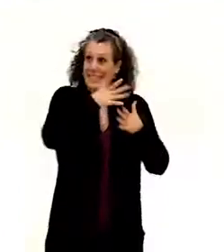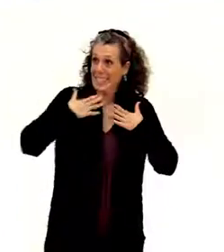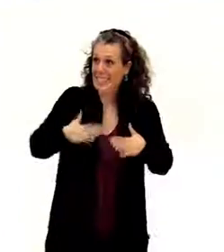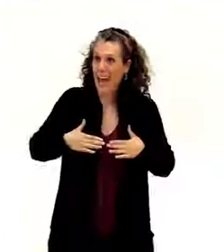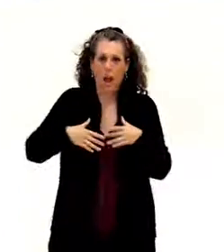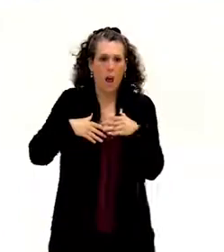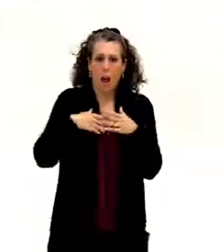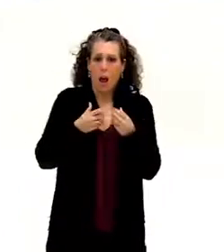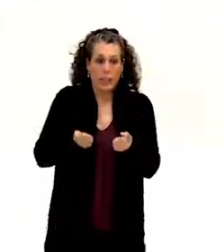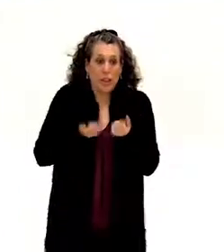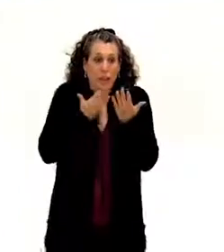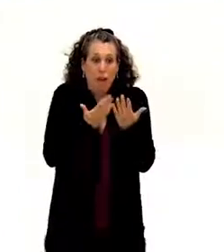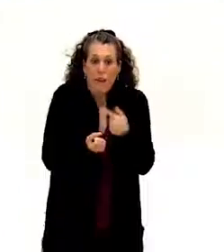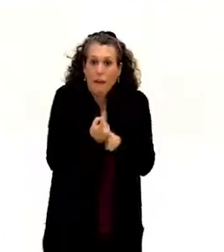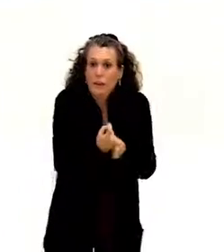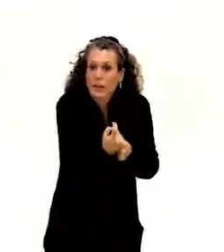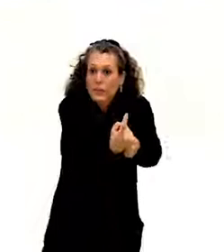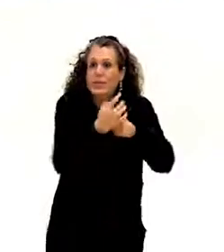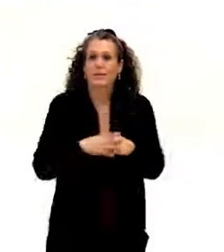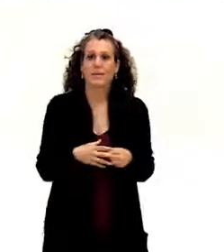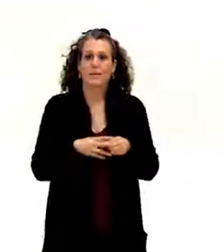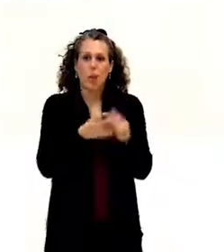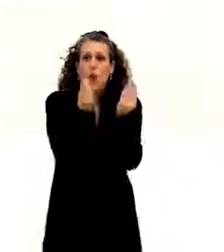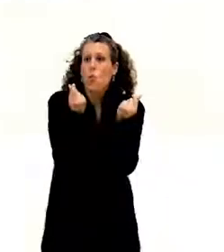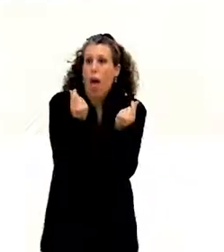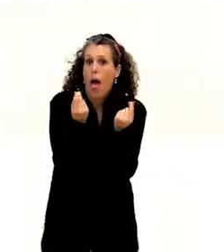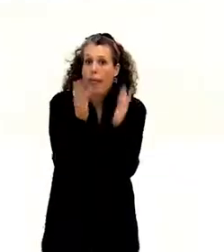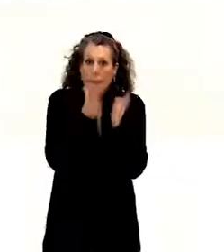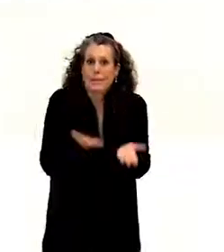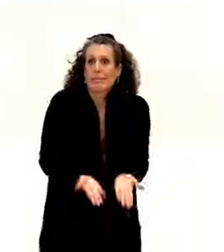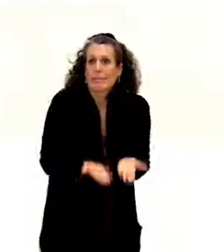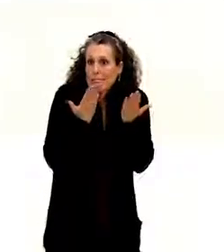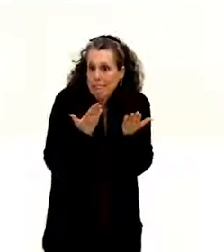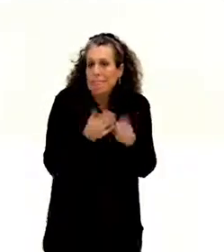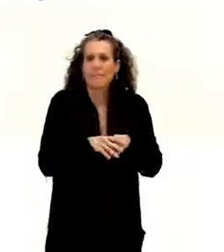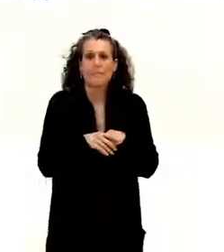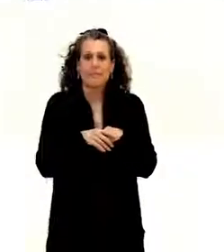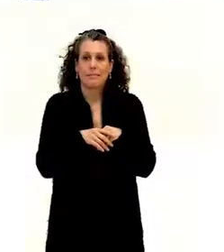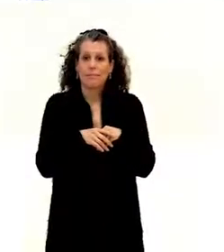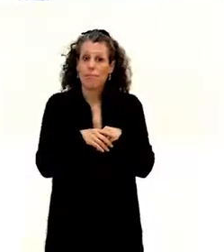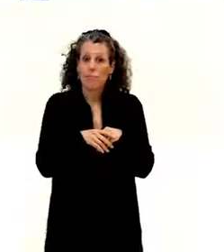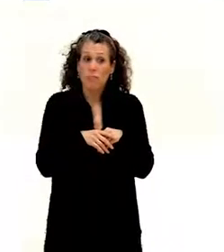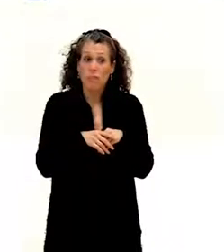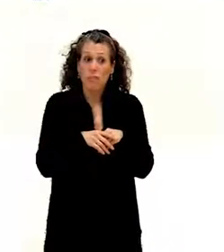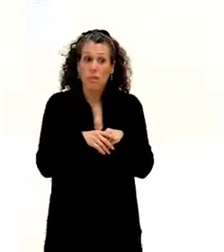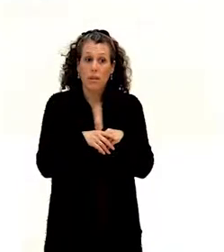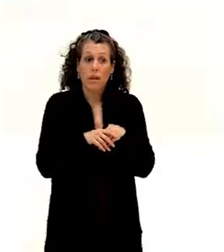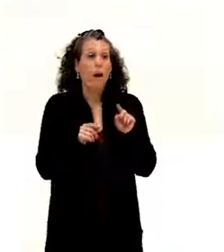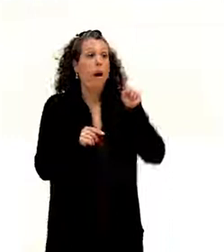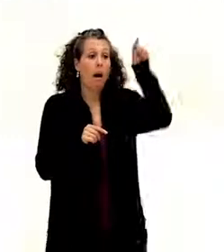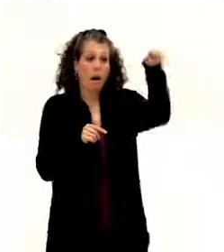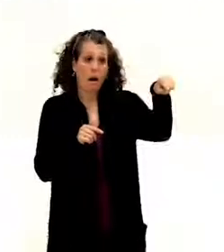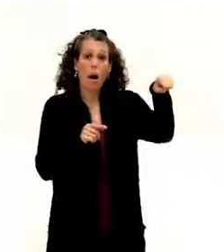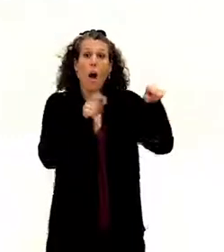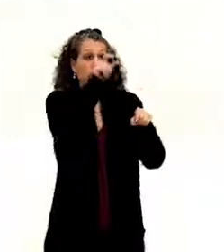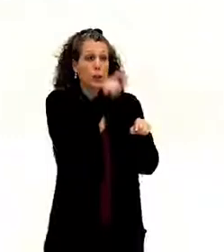frequency of supply, the quality requirements for the services, potential charges for the end user, and